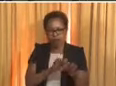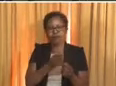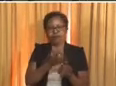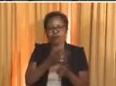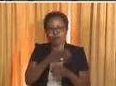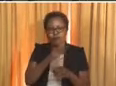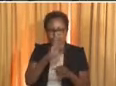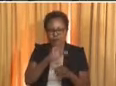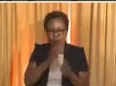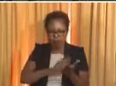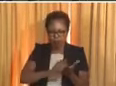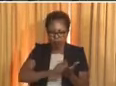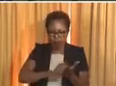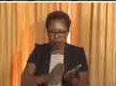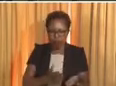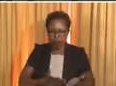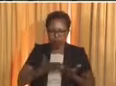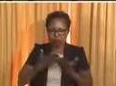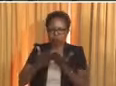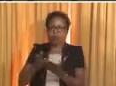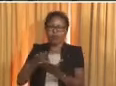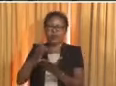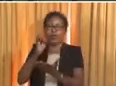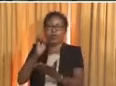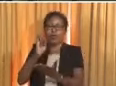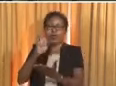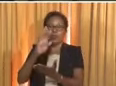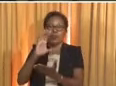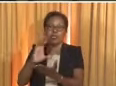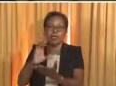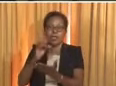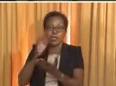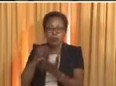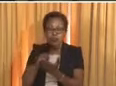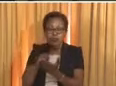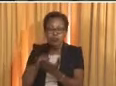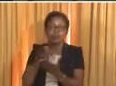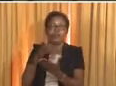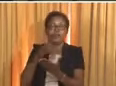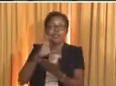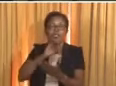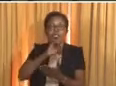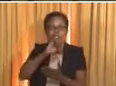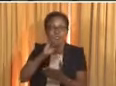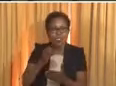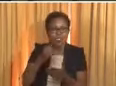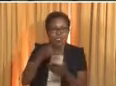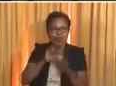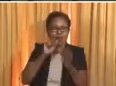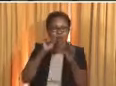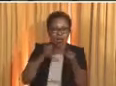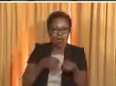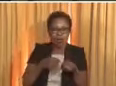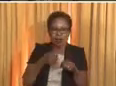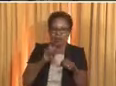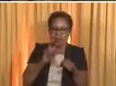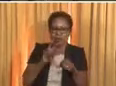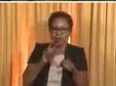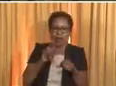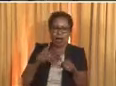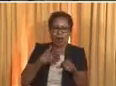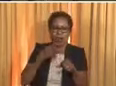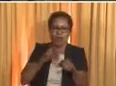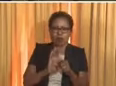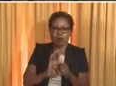promoter. If we're to follow the findings of the Superior Courts, the Chief Justice would find herself barred from proceeding.